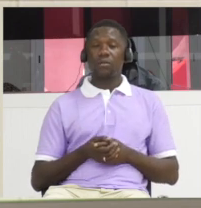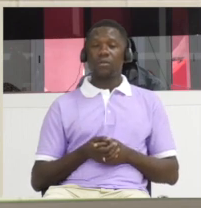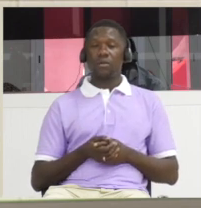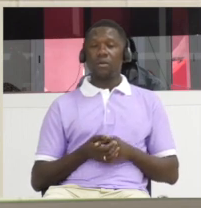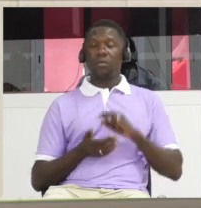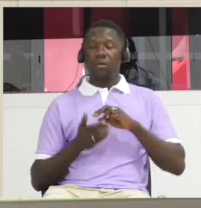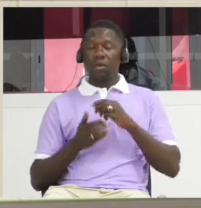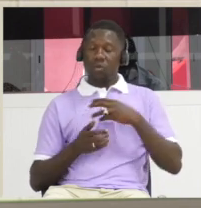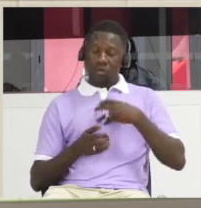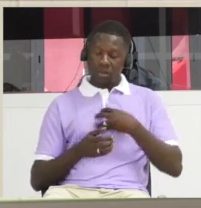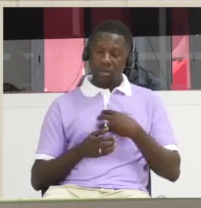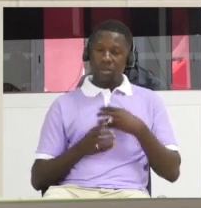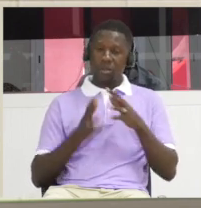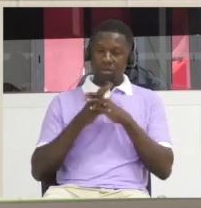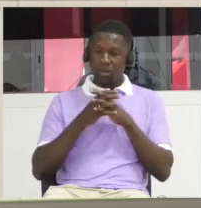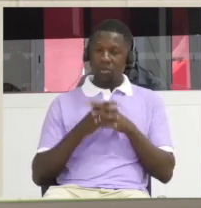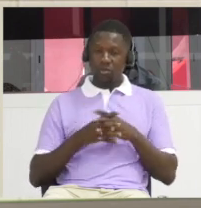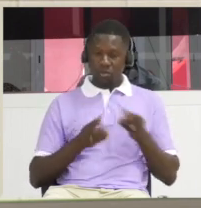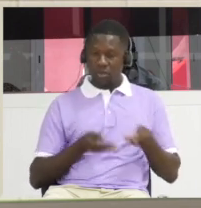assistance, and stop